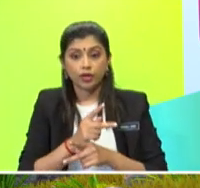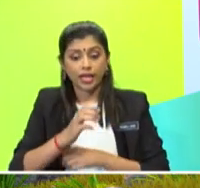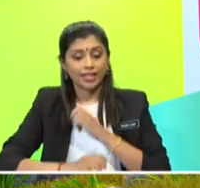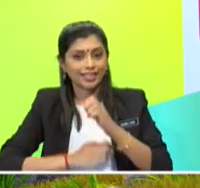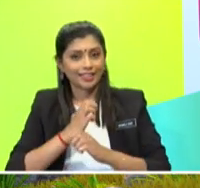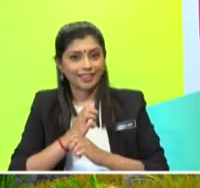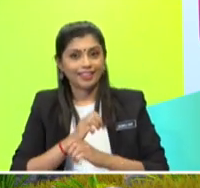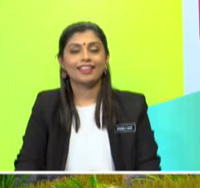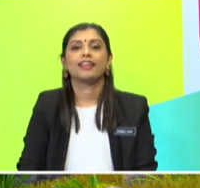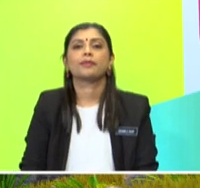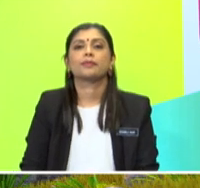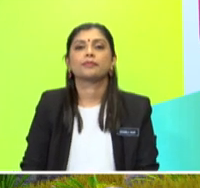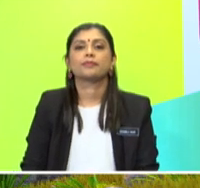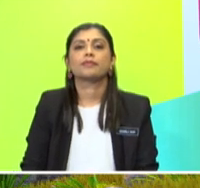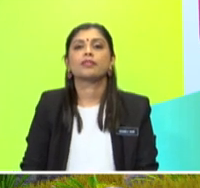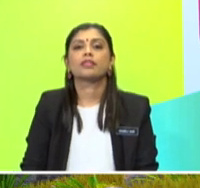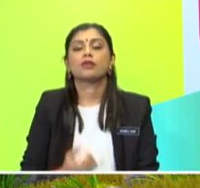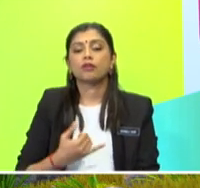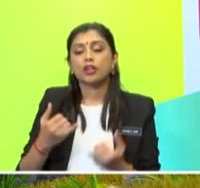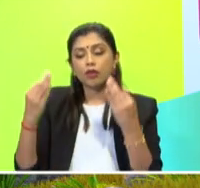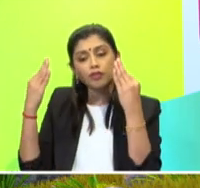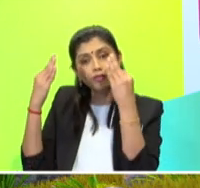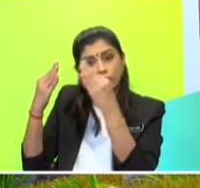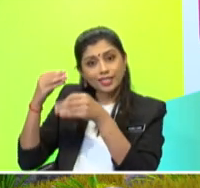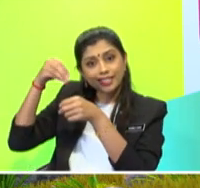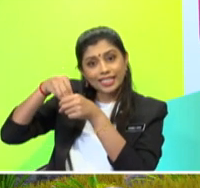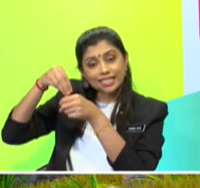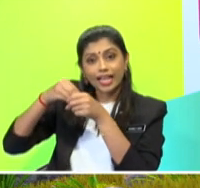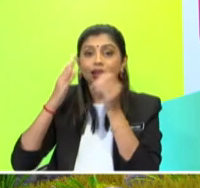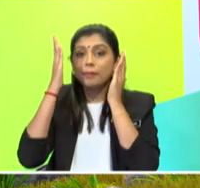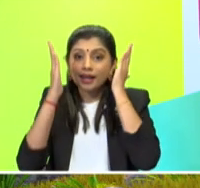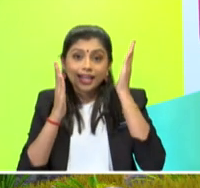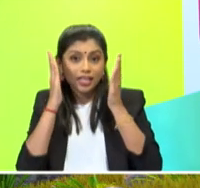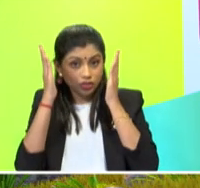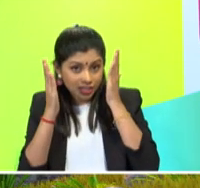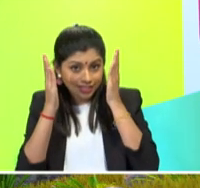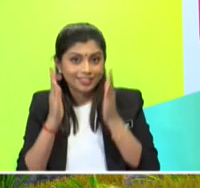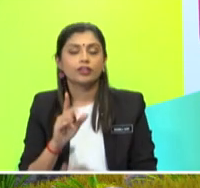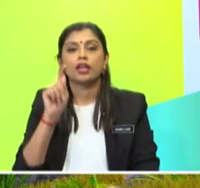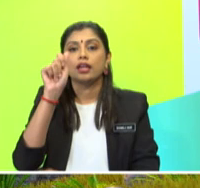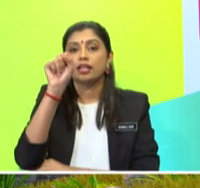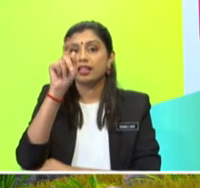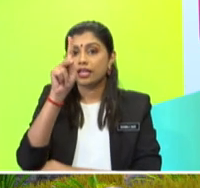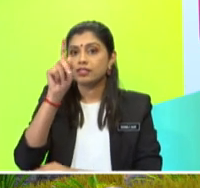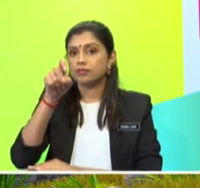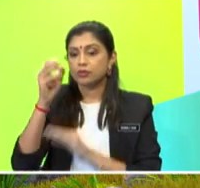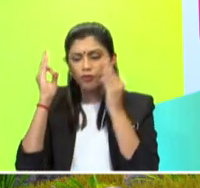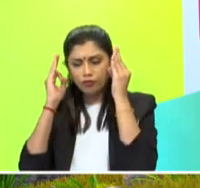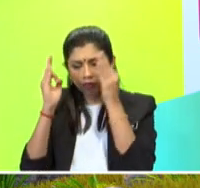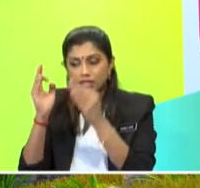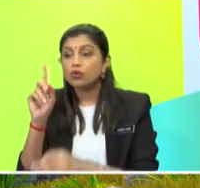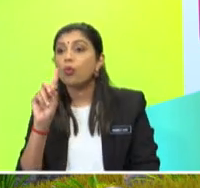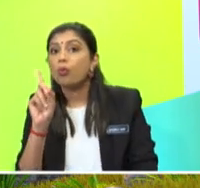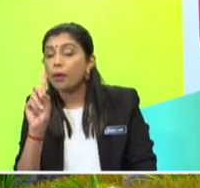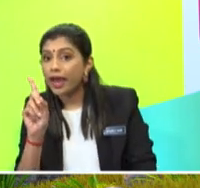we go more specifically in Malaysian context. All right, that's good. So now, let us just try to answer this very quickly, guys, all the